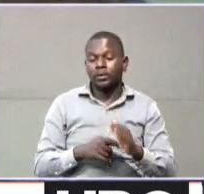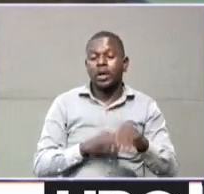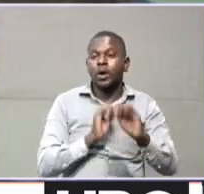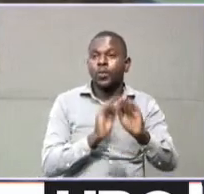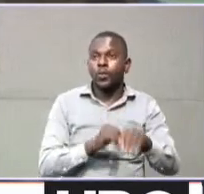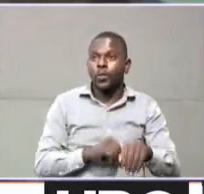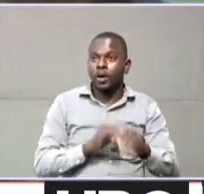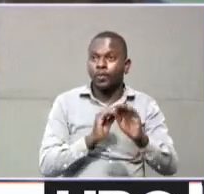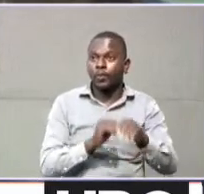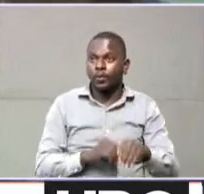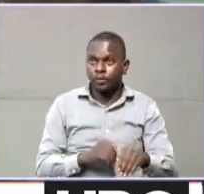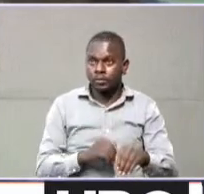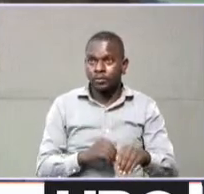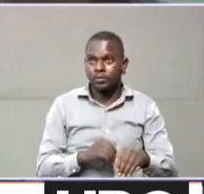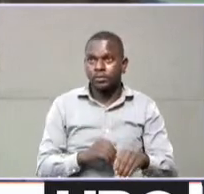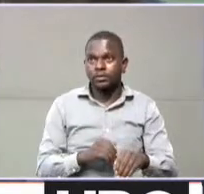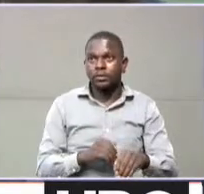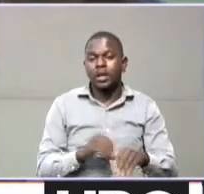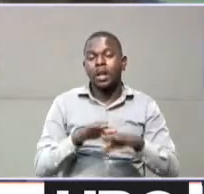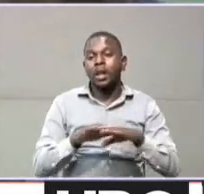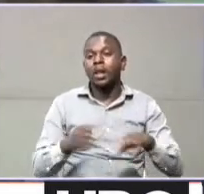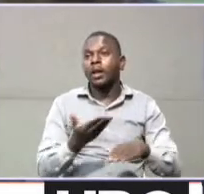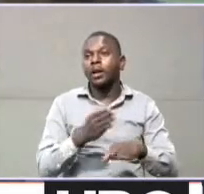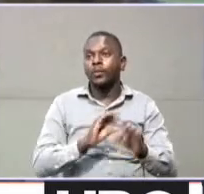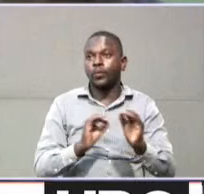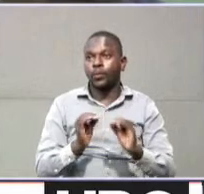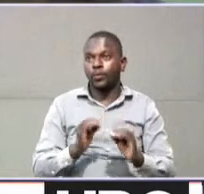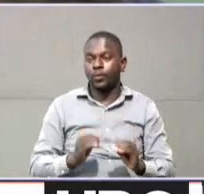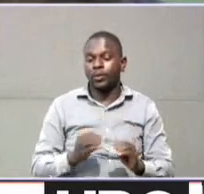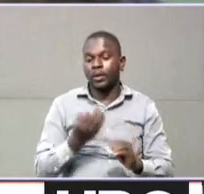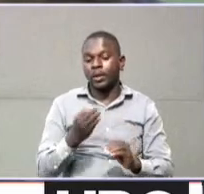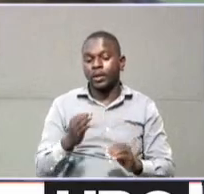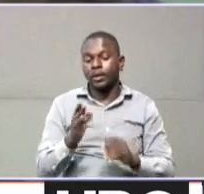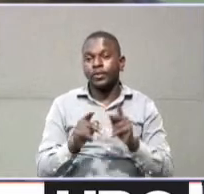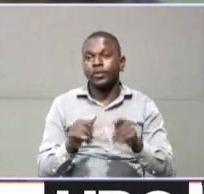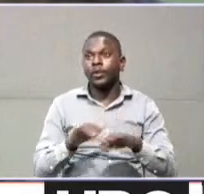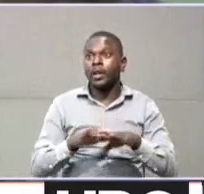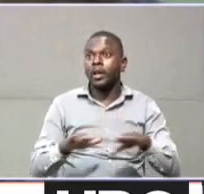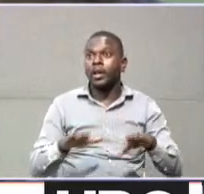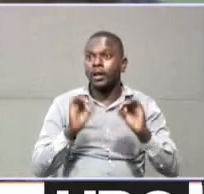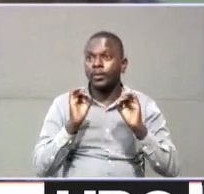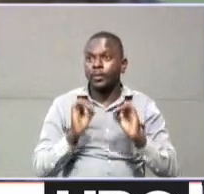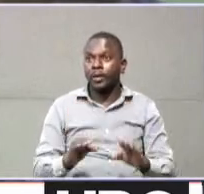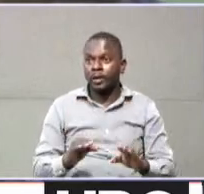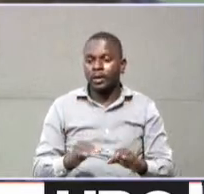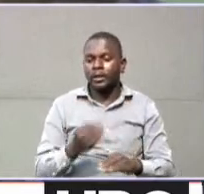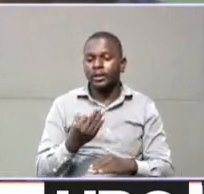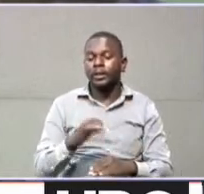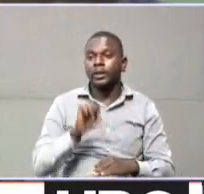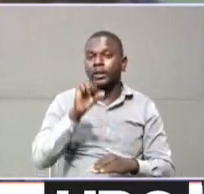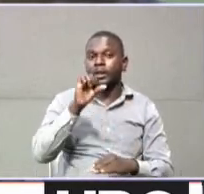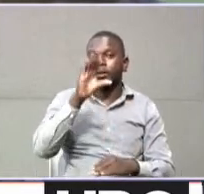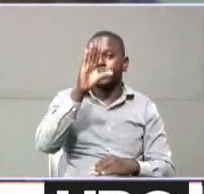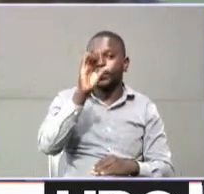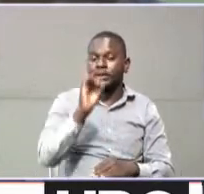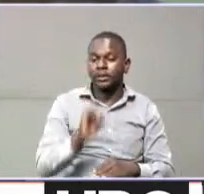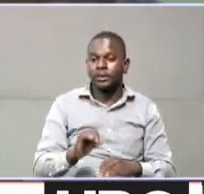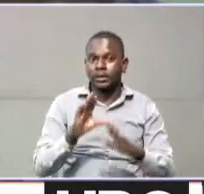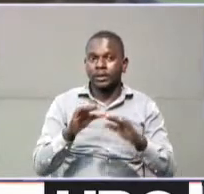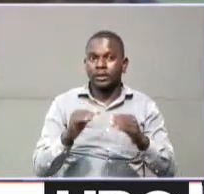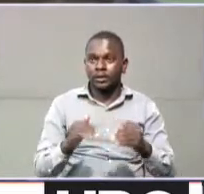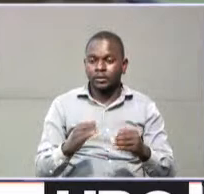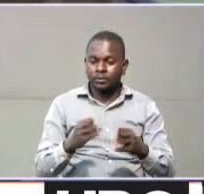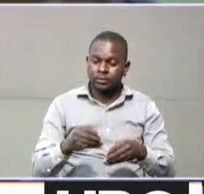farmers they are learned less if these people are endless and they are 39 percent how do we